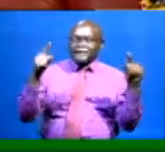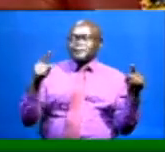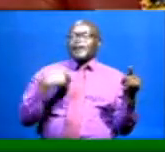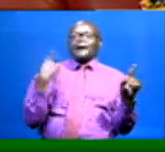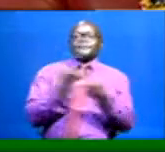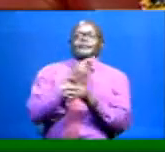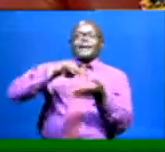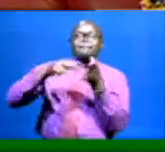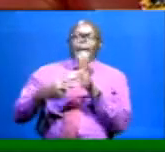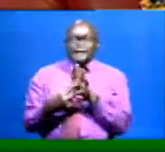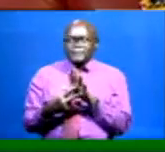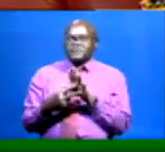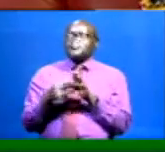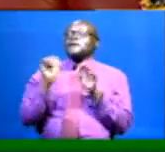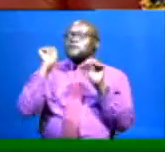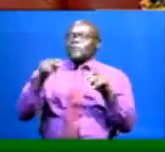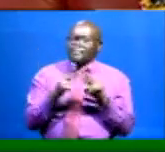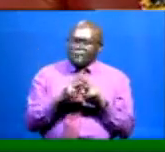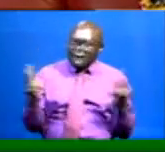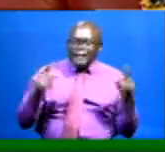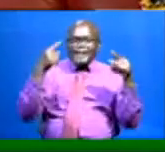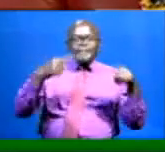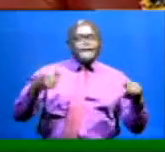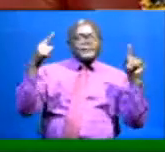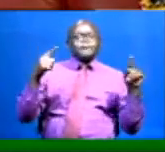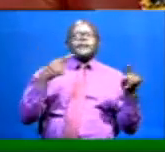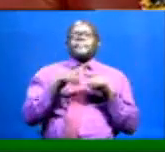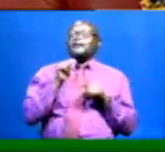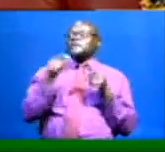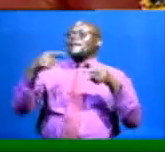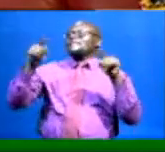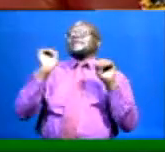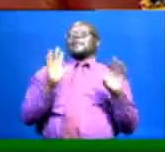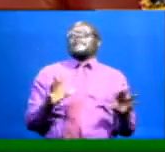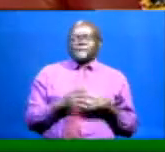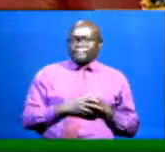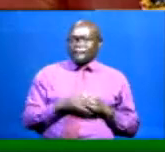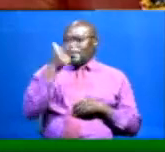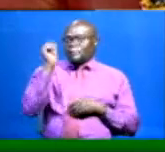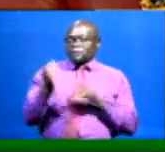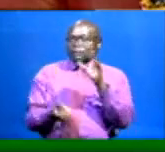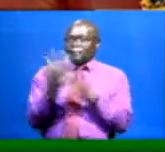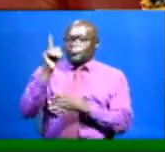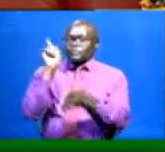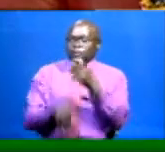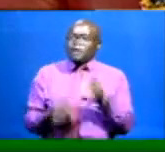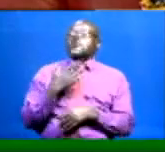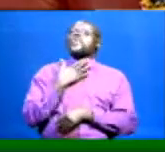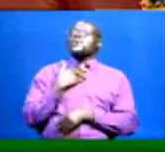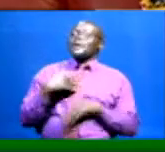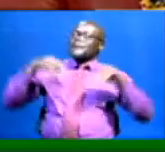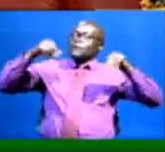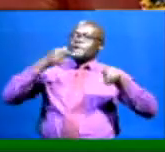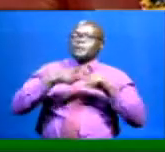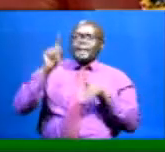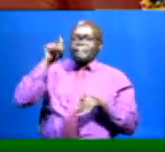meanings. You can be very effective, but not efficient, because you can produce what we want and the quality we want, but you might